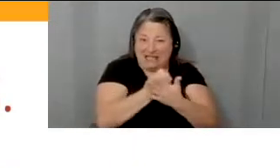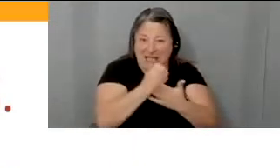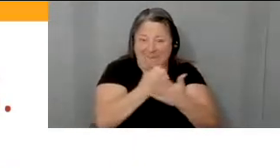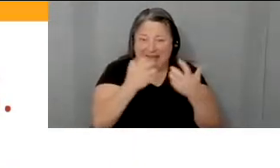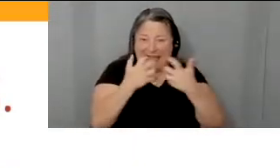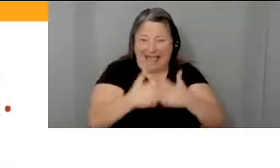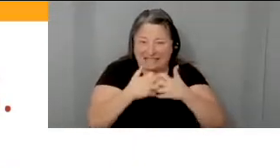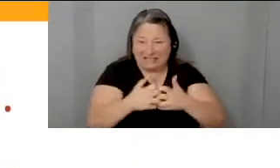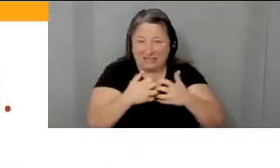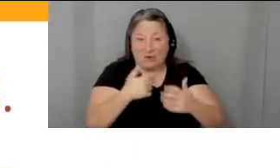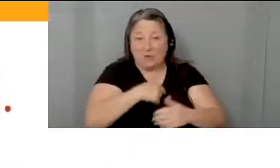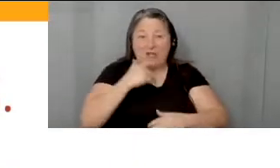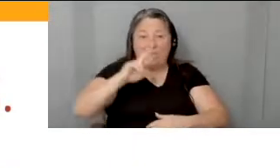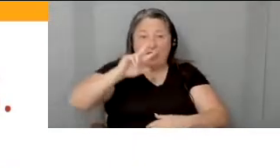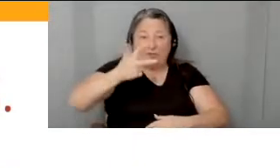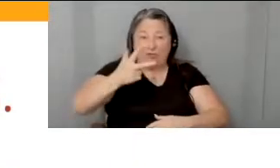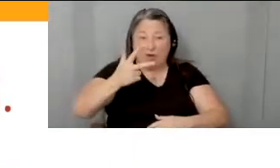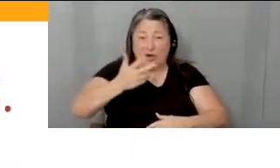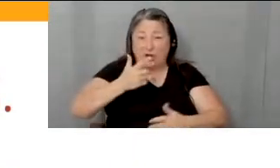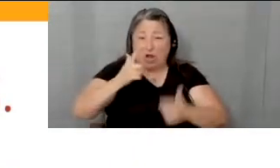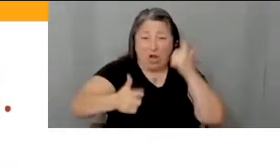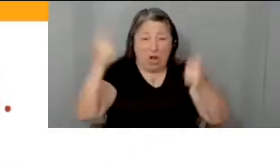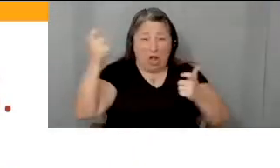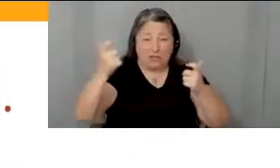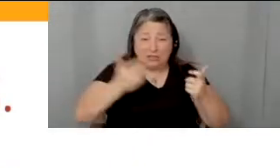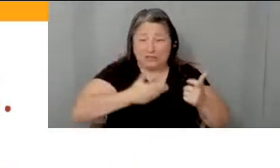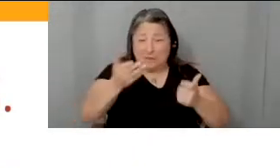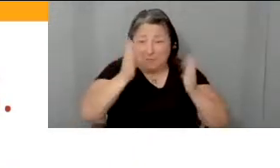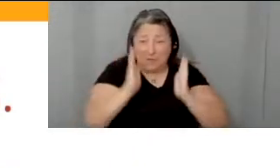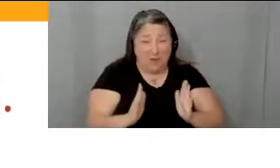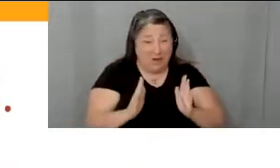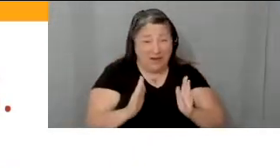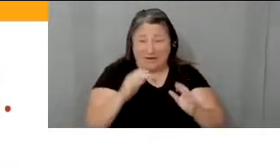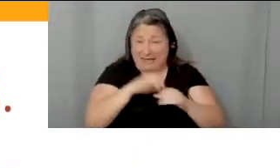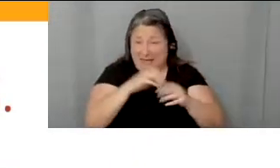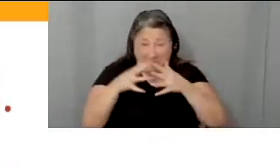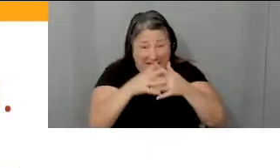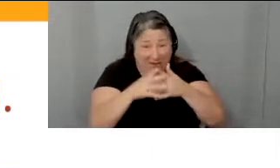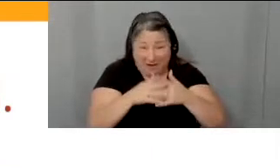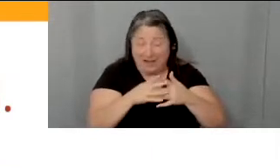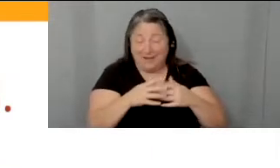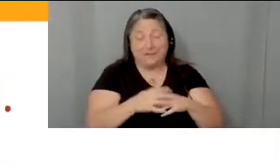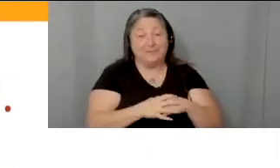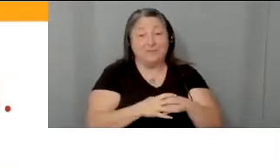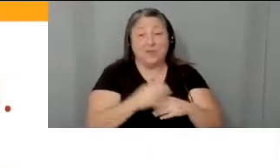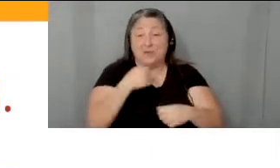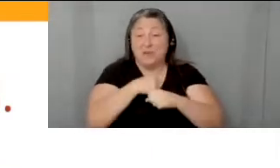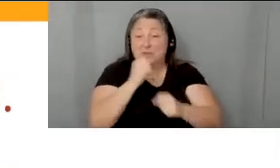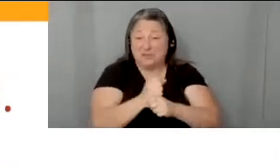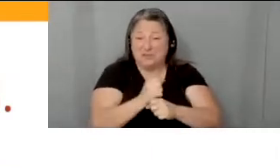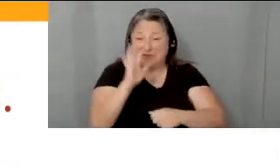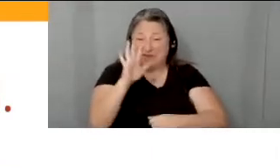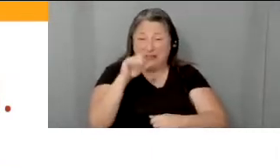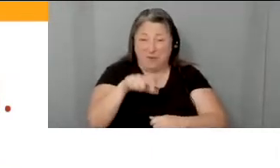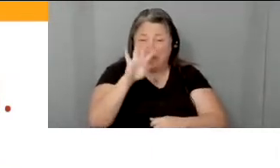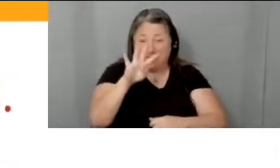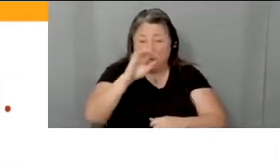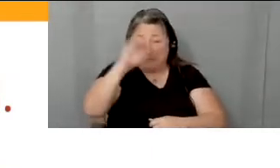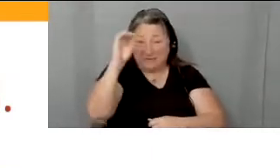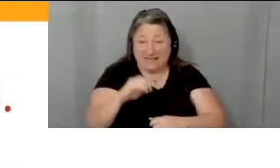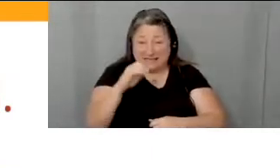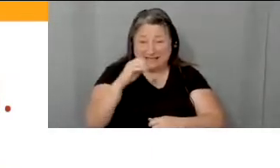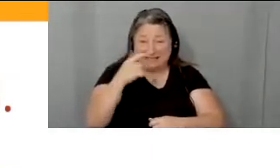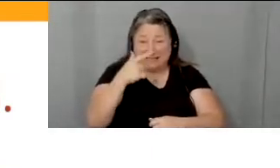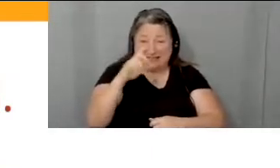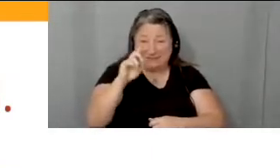are the third largest employer across the American economy, produce about 5.4% GDP, that's